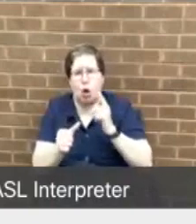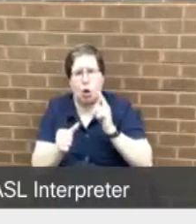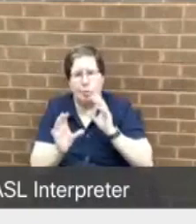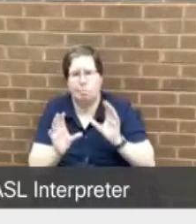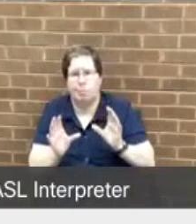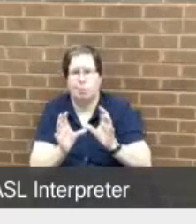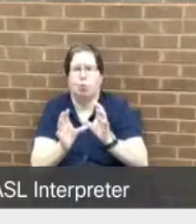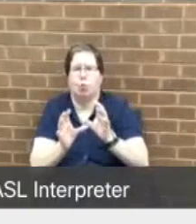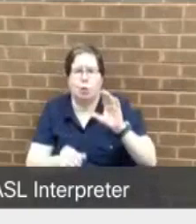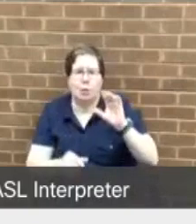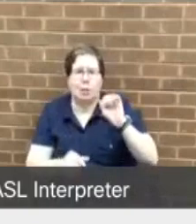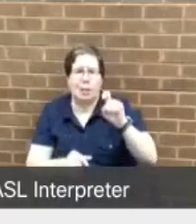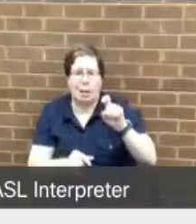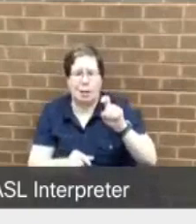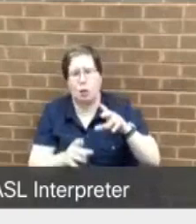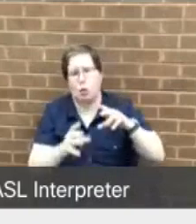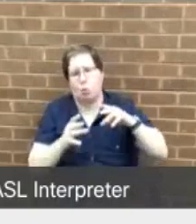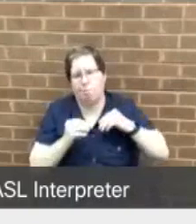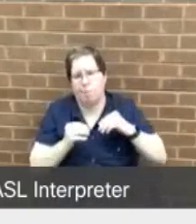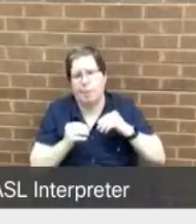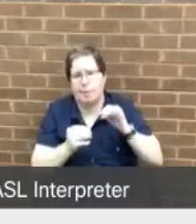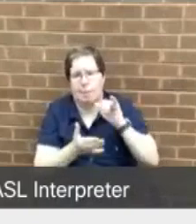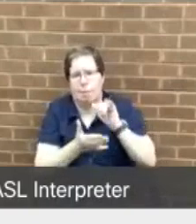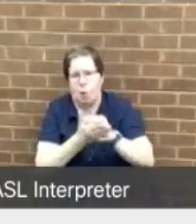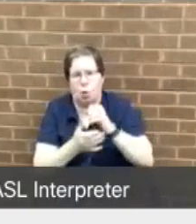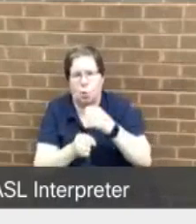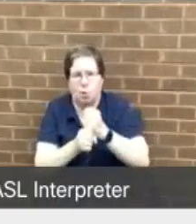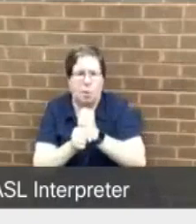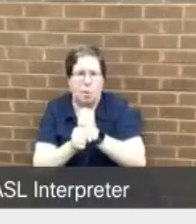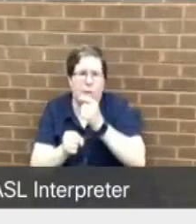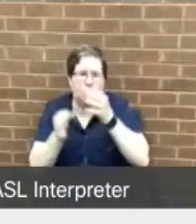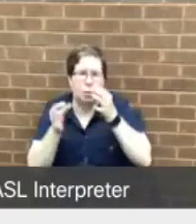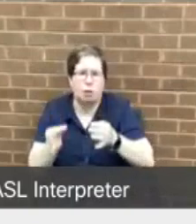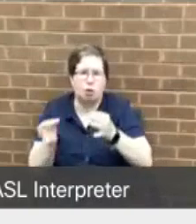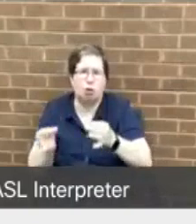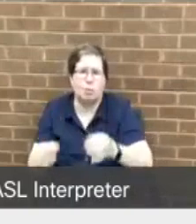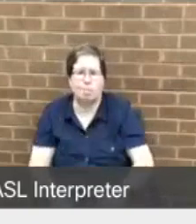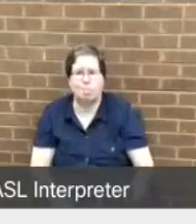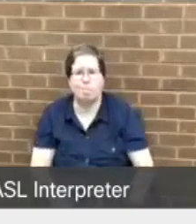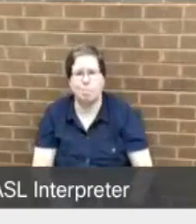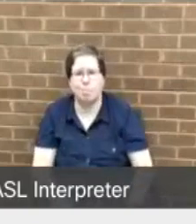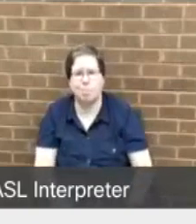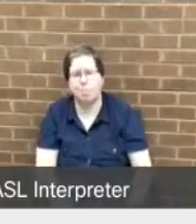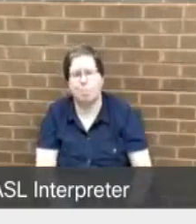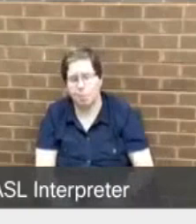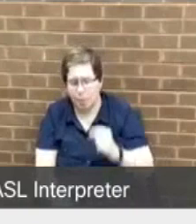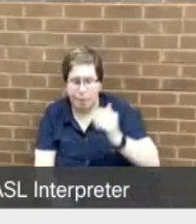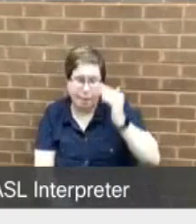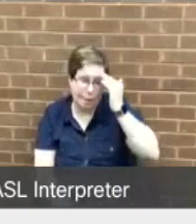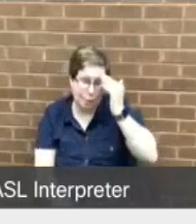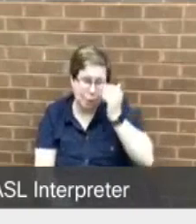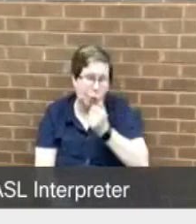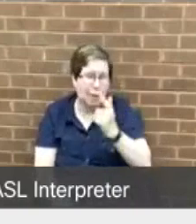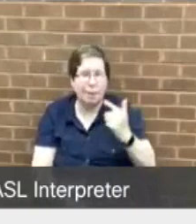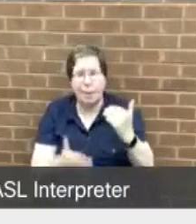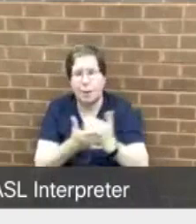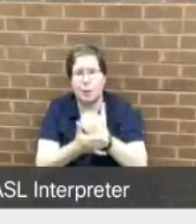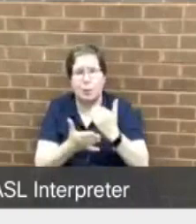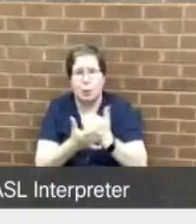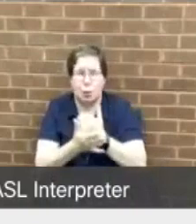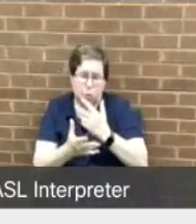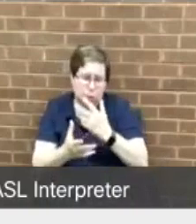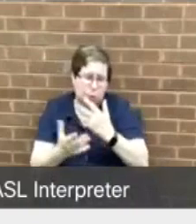on allowing us to make those improvements. Okay. Well, I know getting anything new worked into that agreement